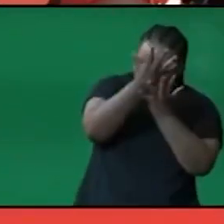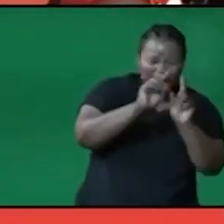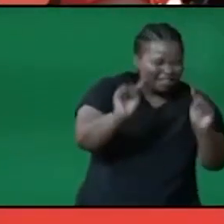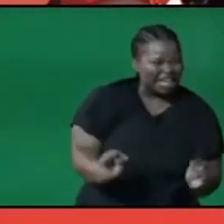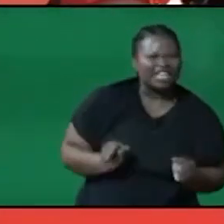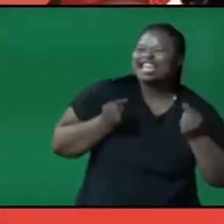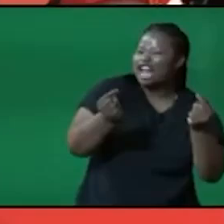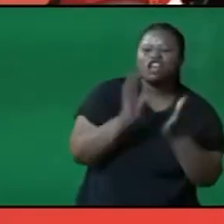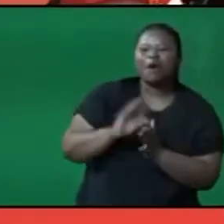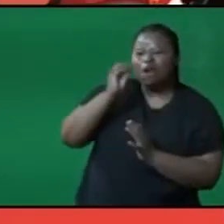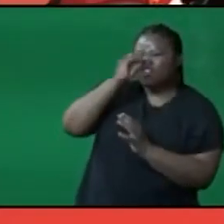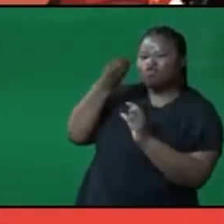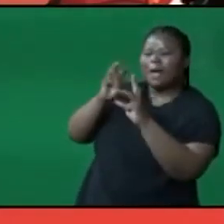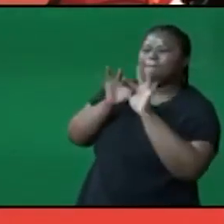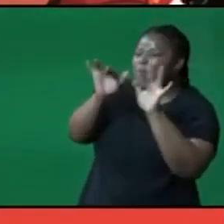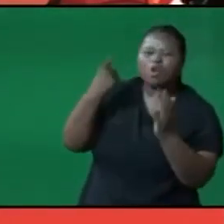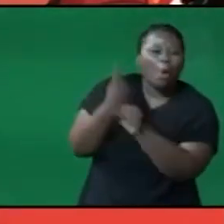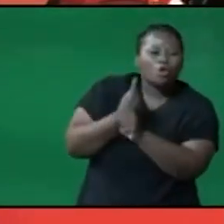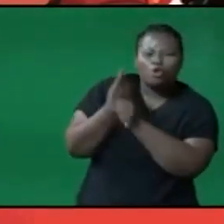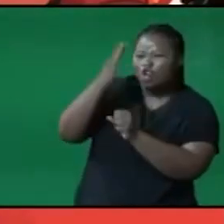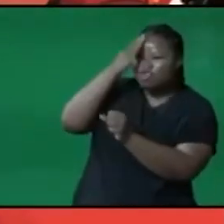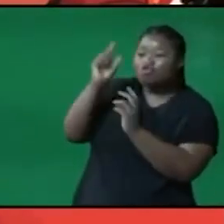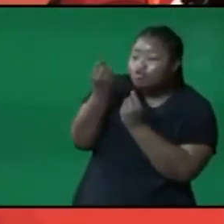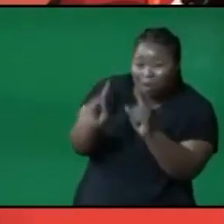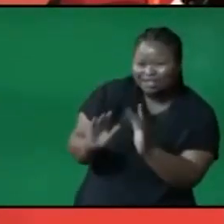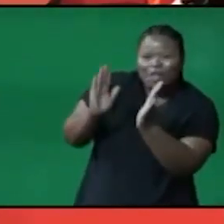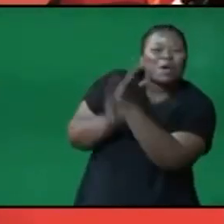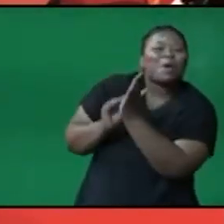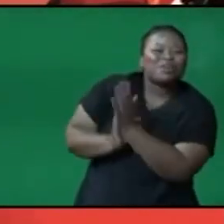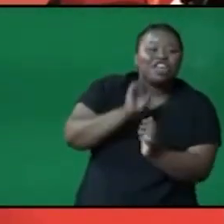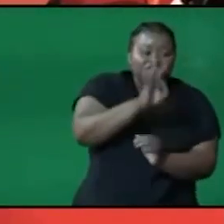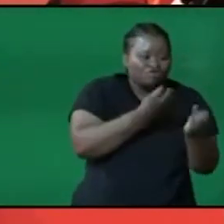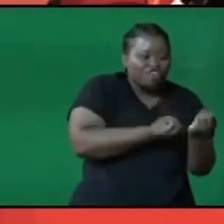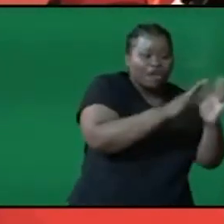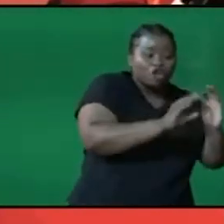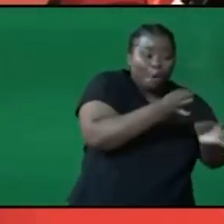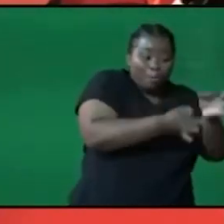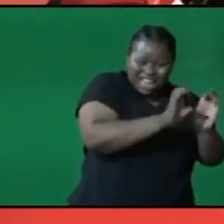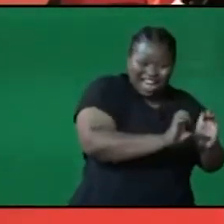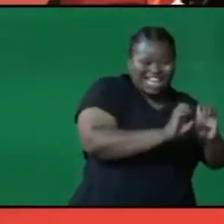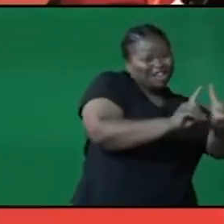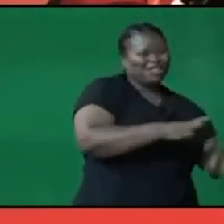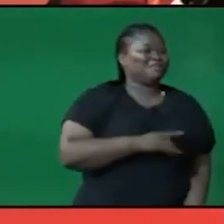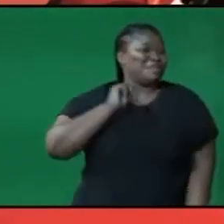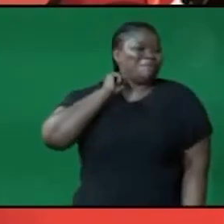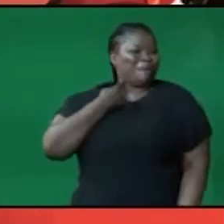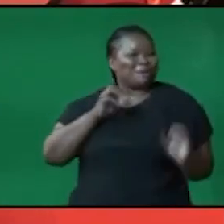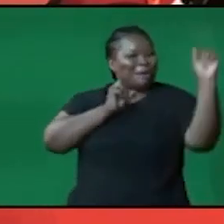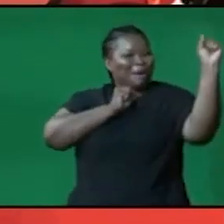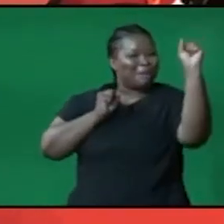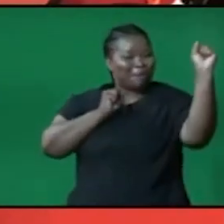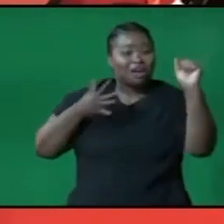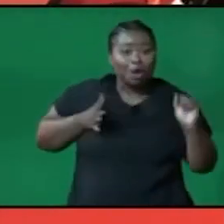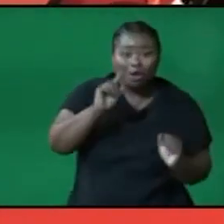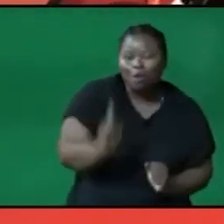They are journalists of gossip. And when you give them political education, that's a boring statement. They